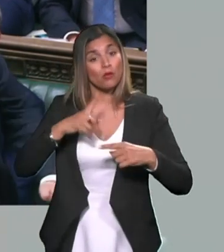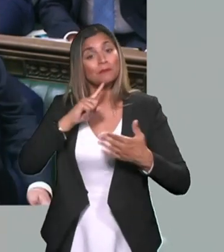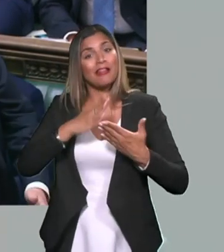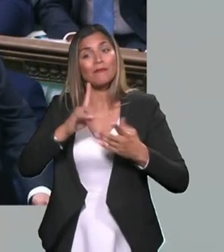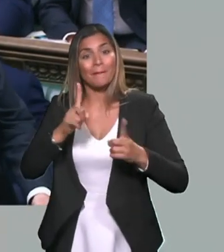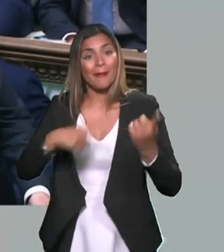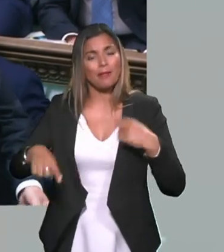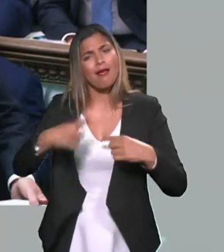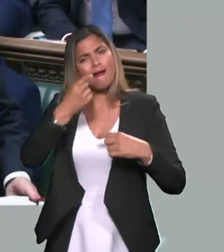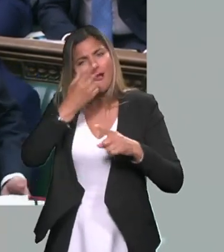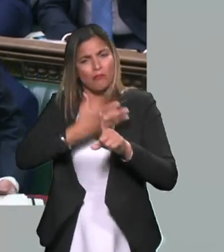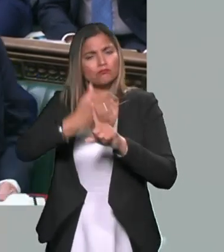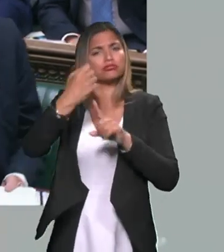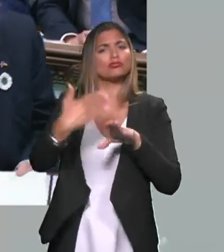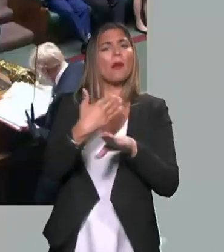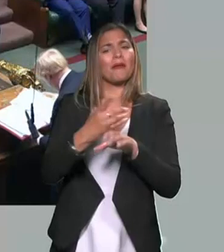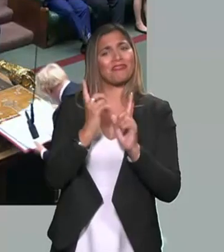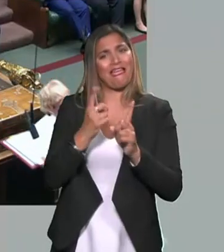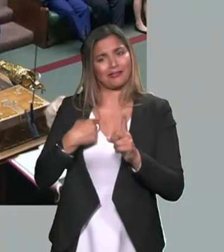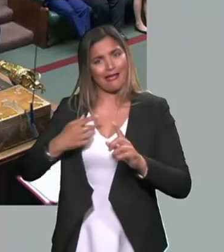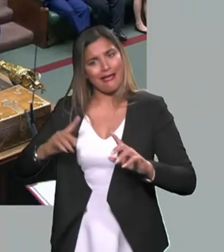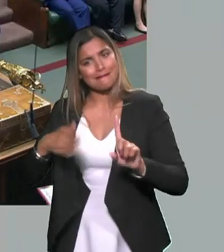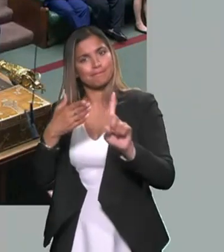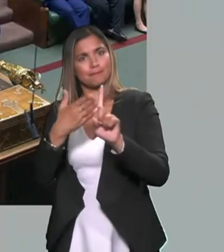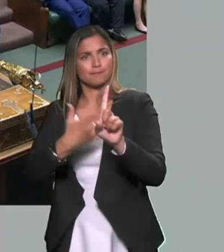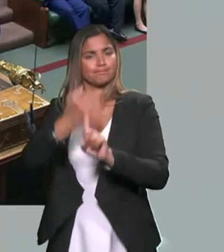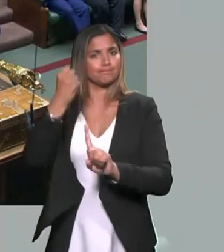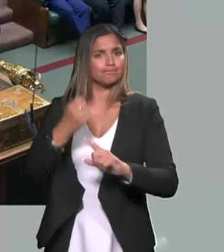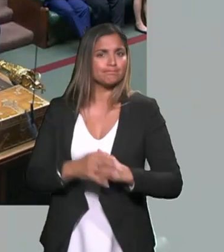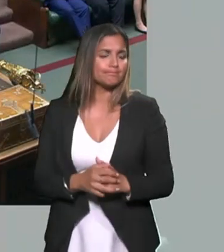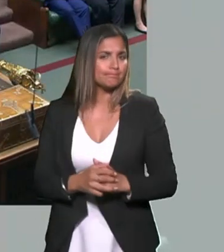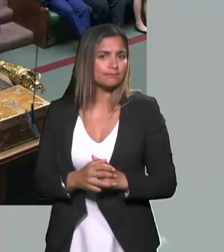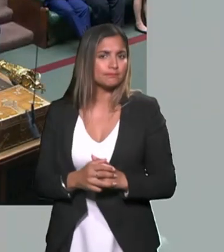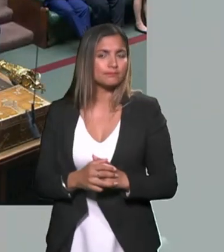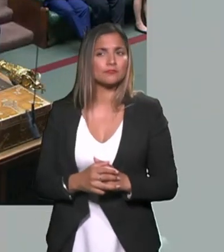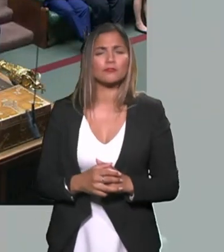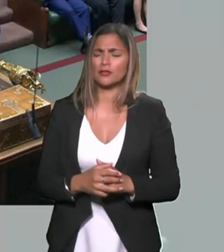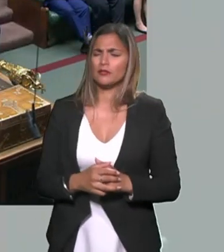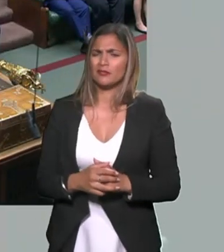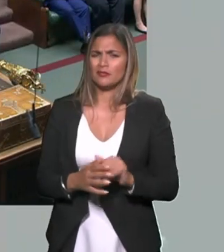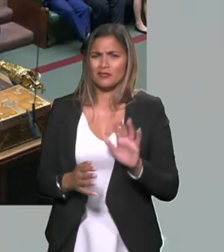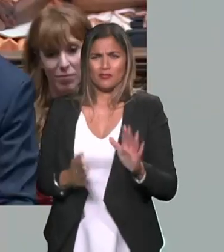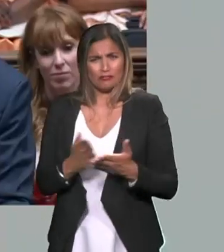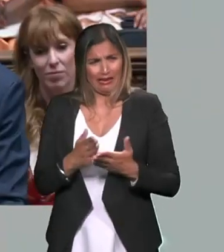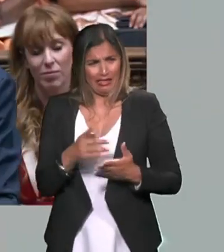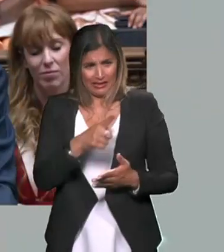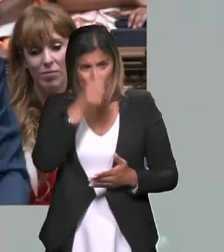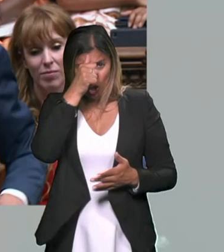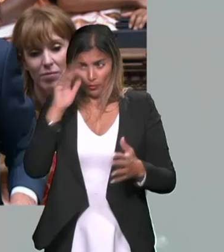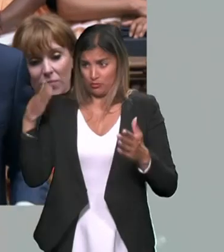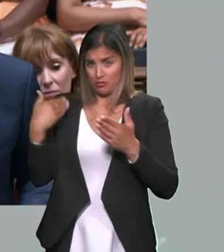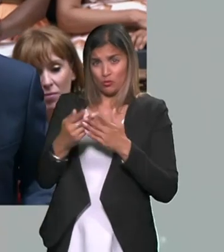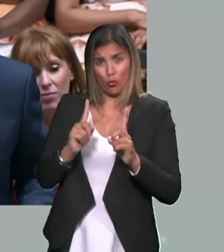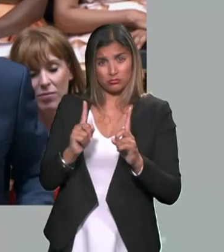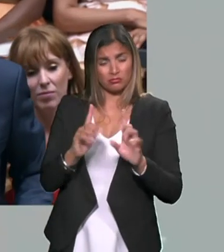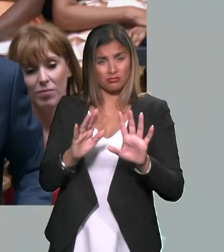jobs. And I'm looking for one. Mr Speaker, I'm not sure he's been keeping up with what's happening the last few days. Over the weekend,